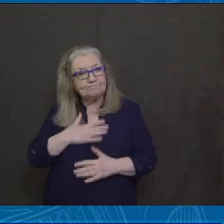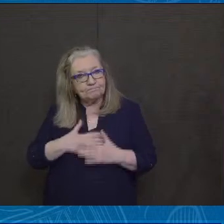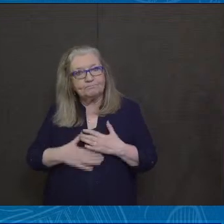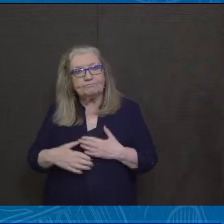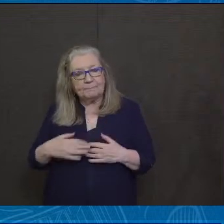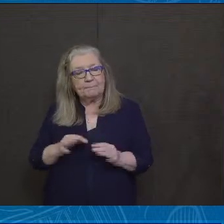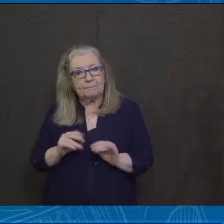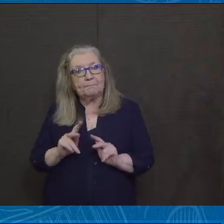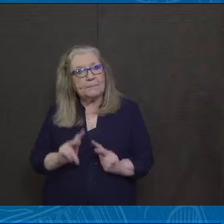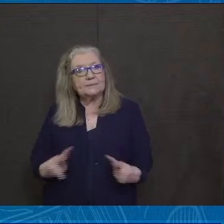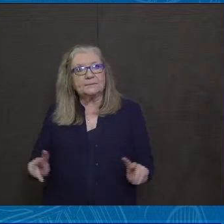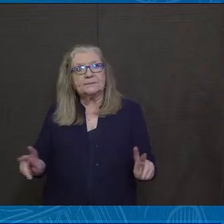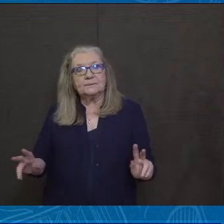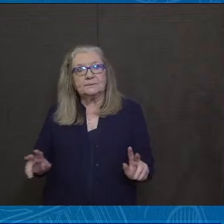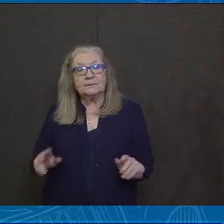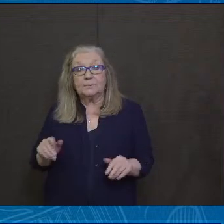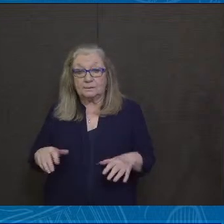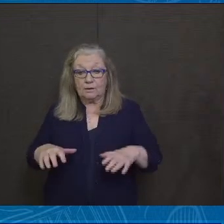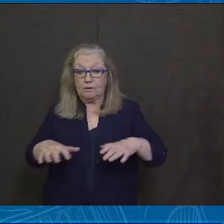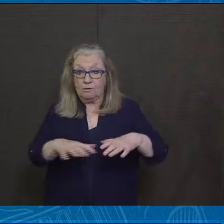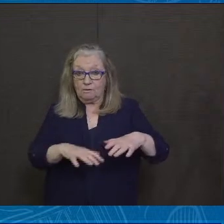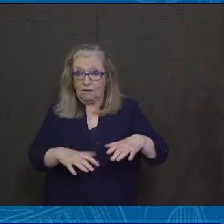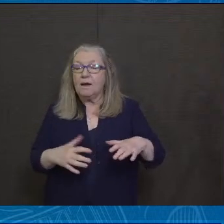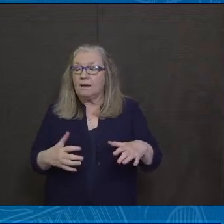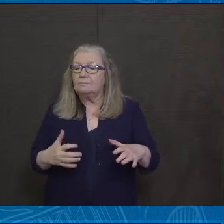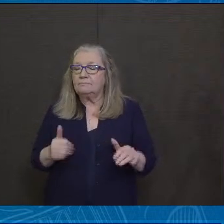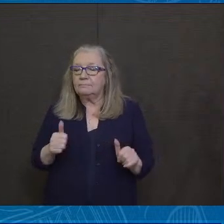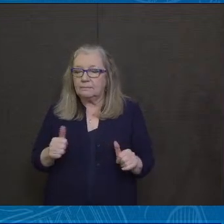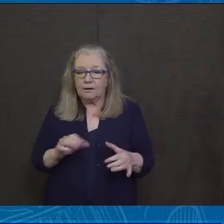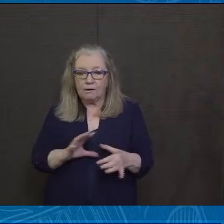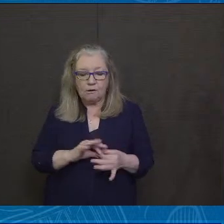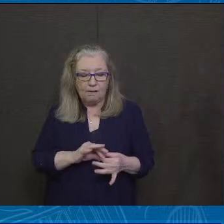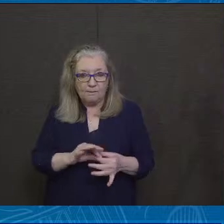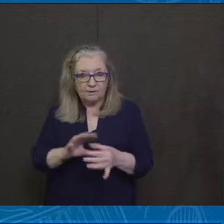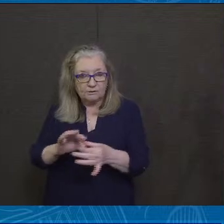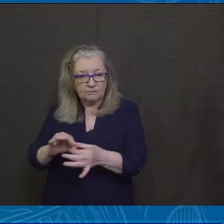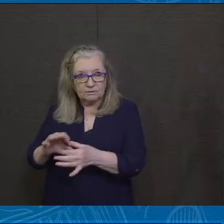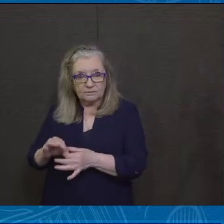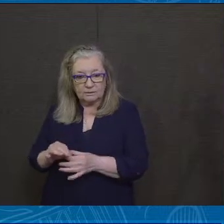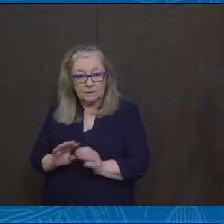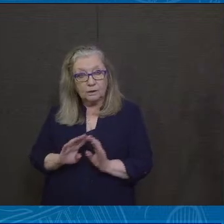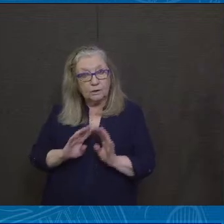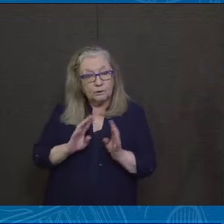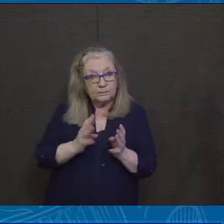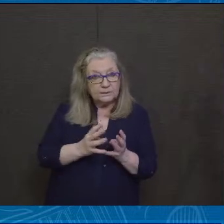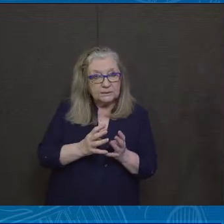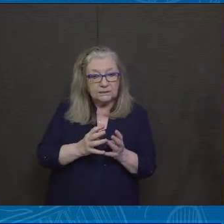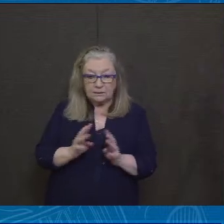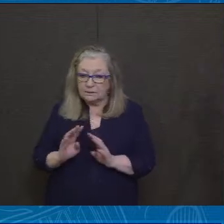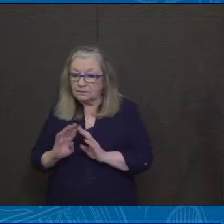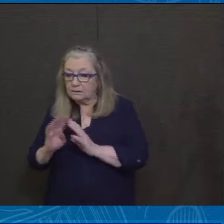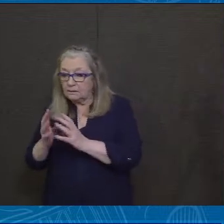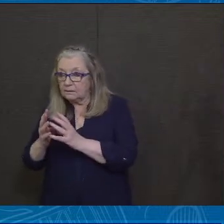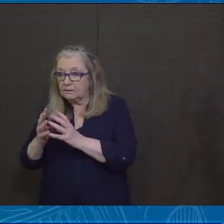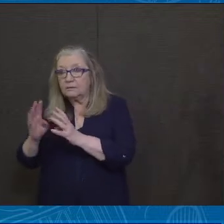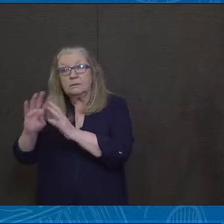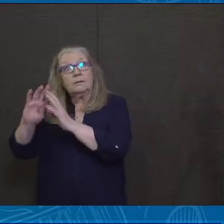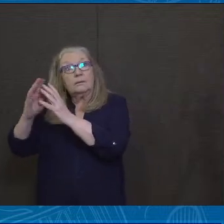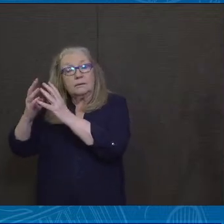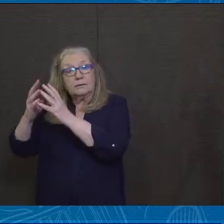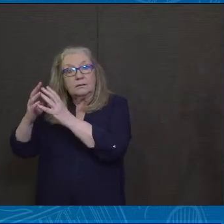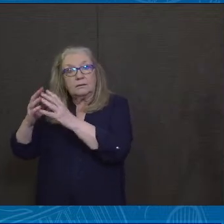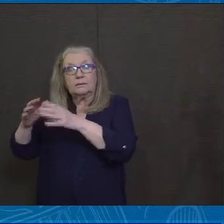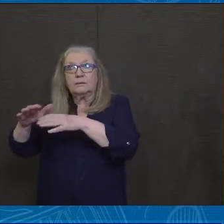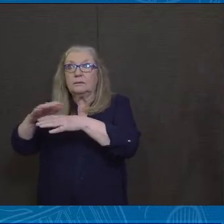for the local authorities, because of this collaboration, the community become eyes and ears for the